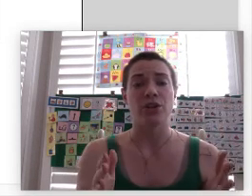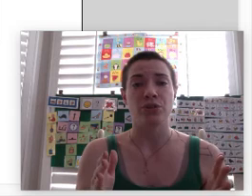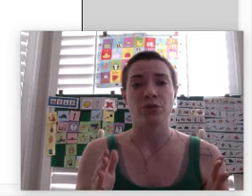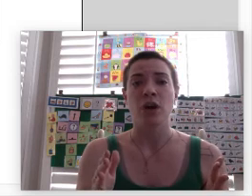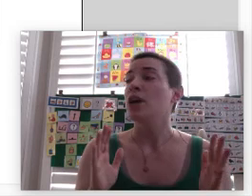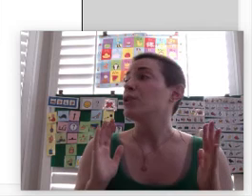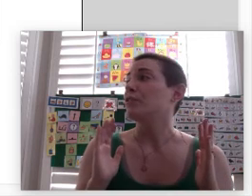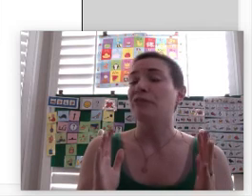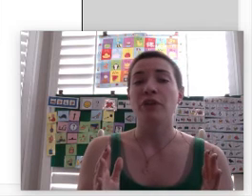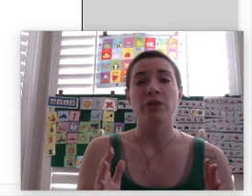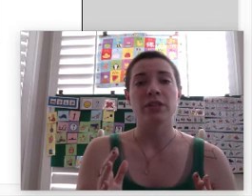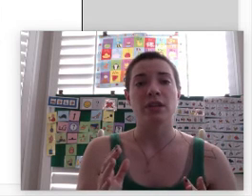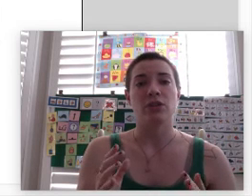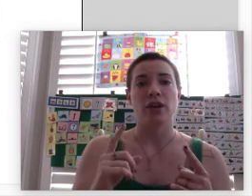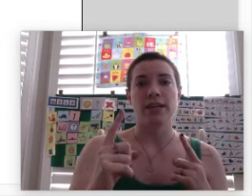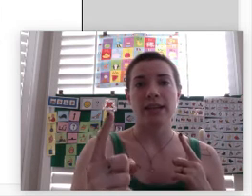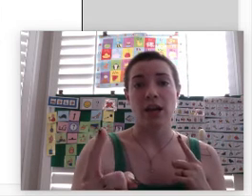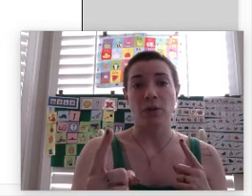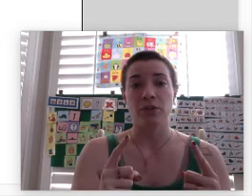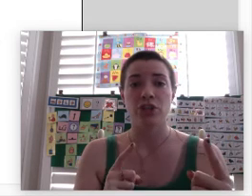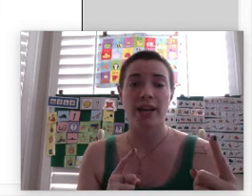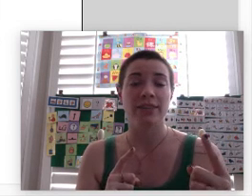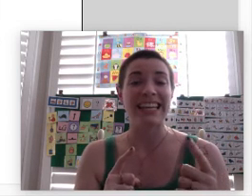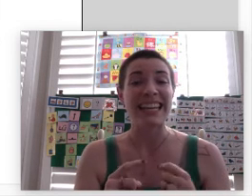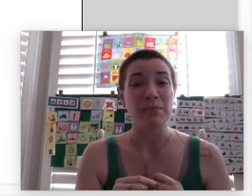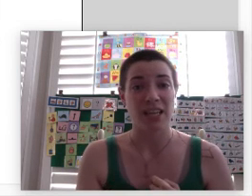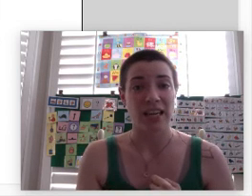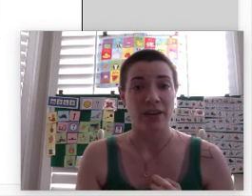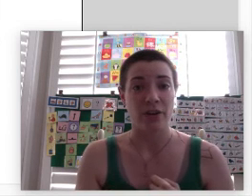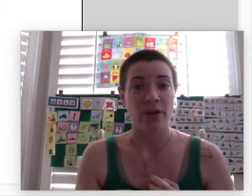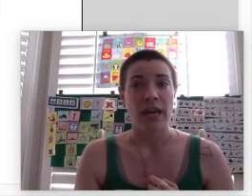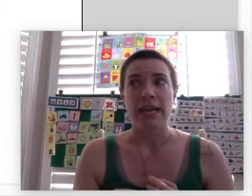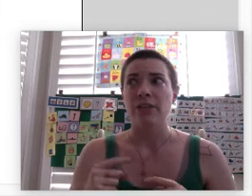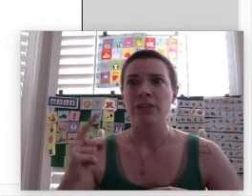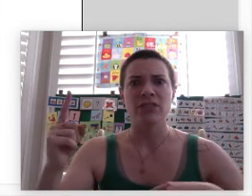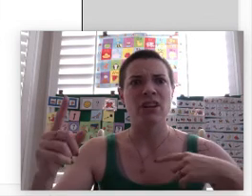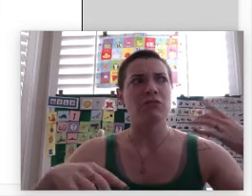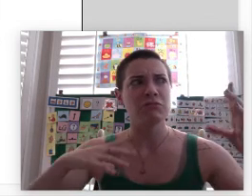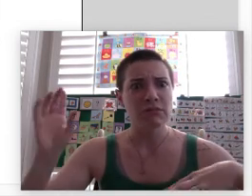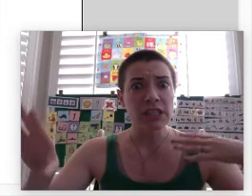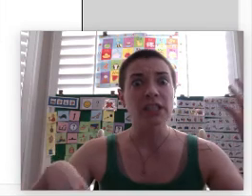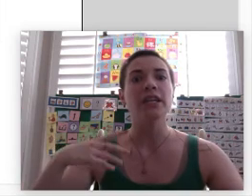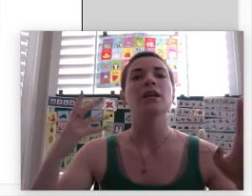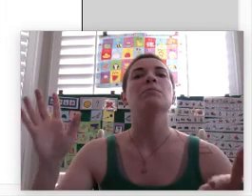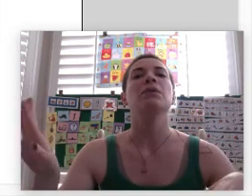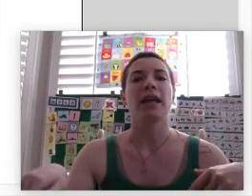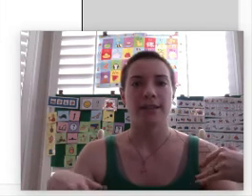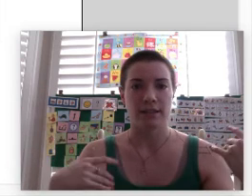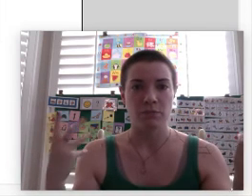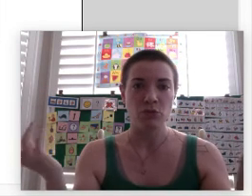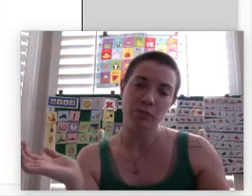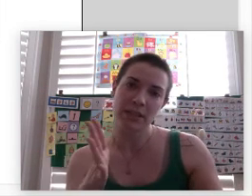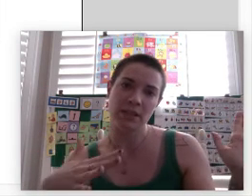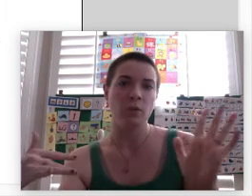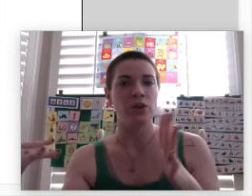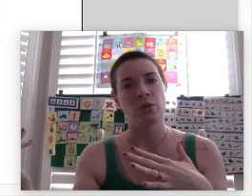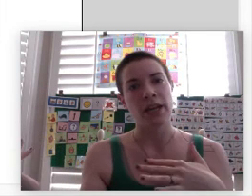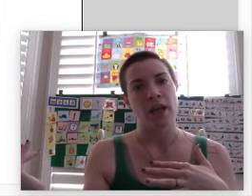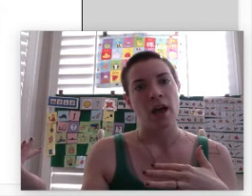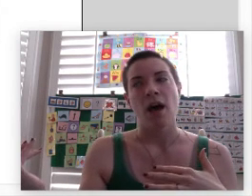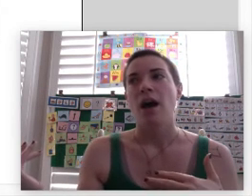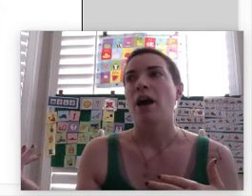want you to focus on trying to help your child imitate you. Now, these are not really complex movements that